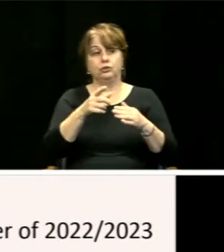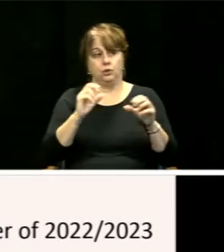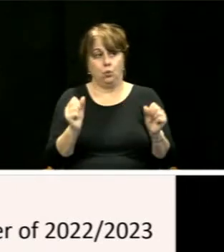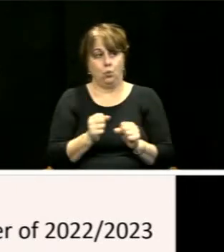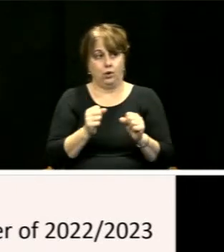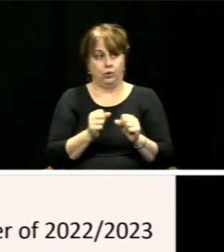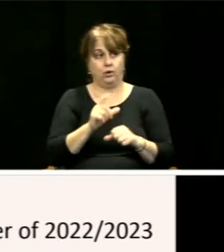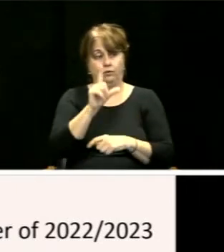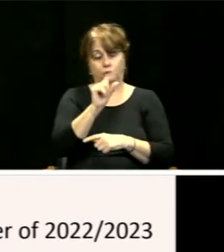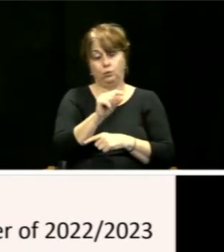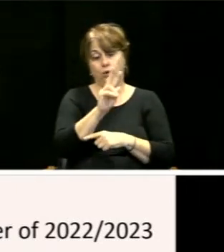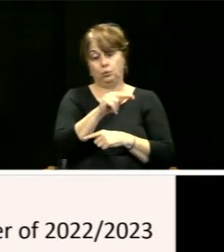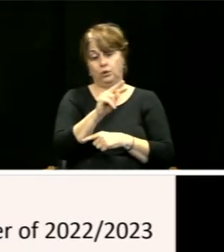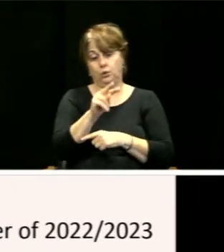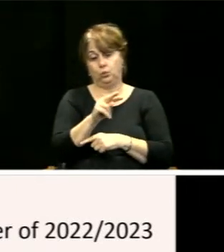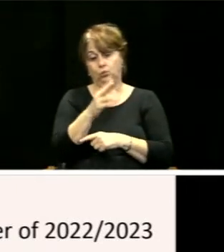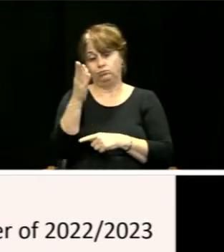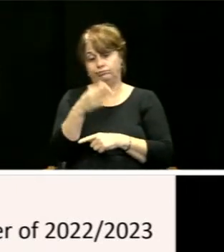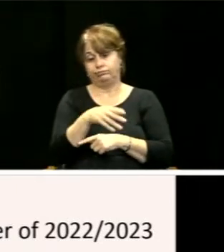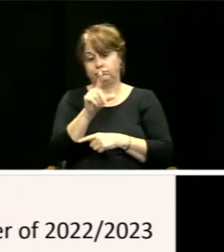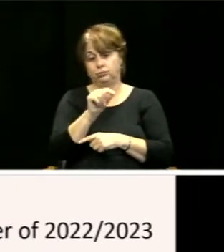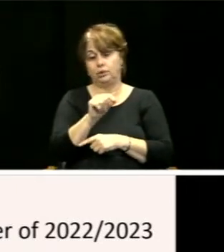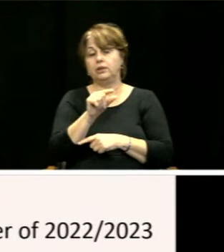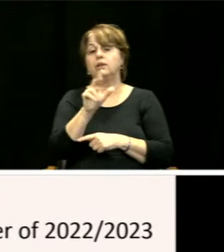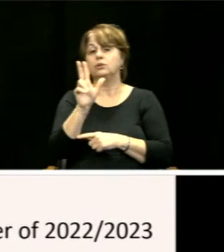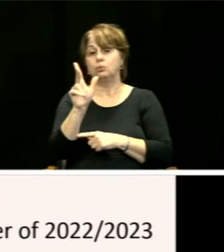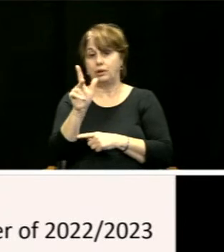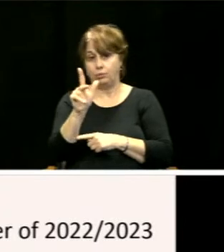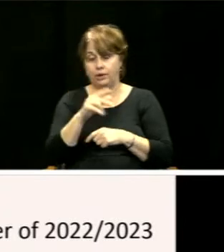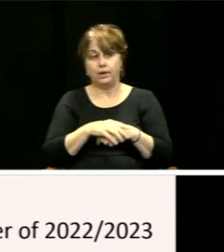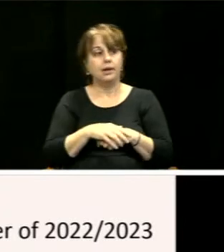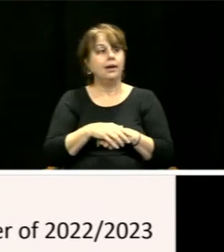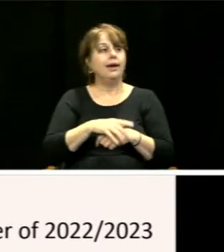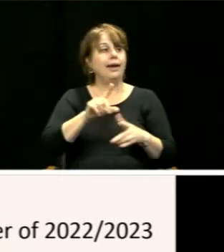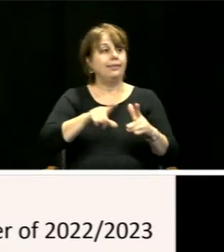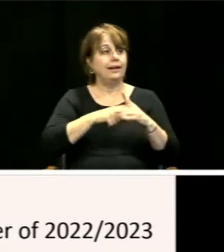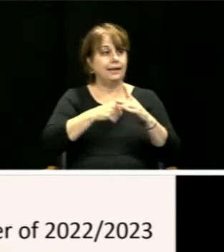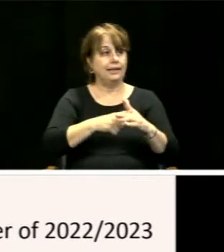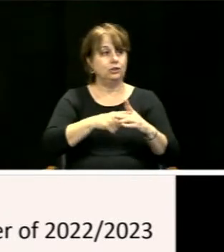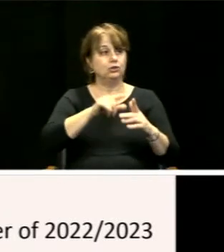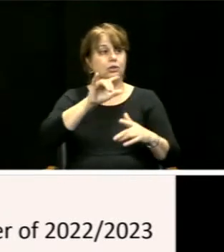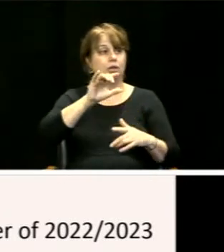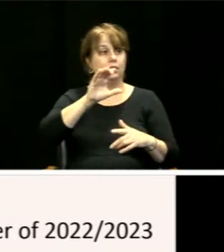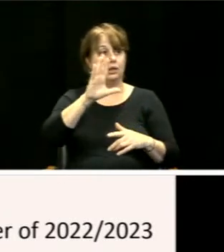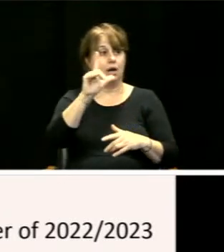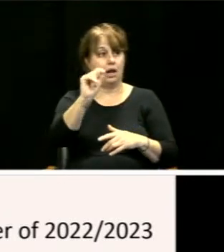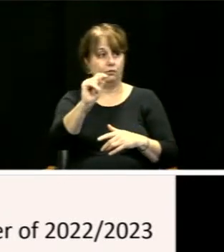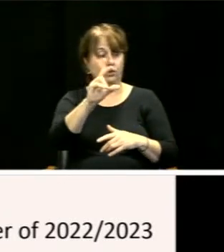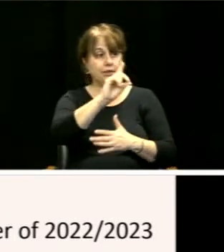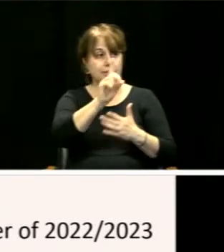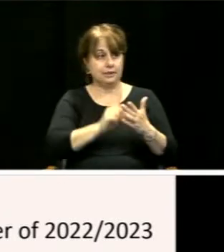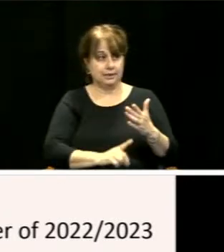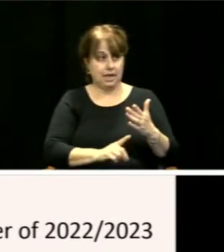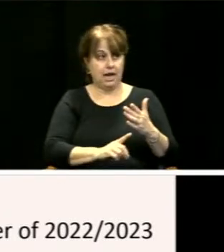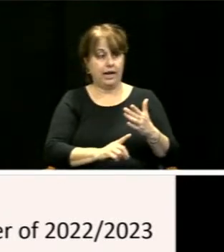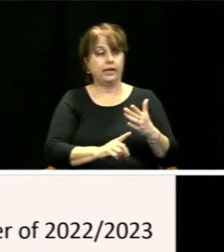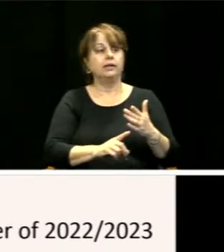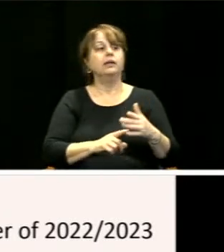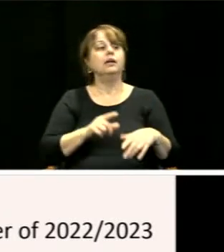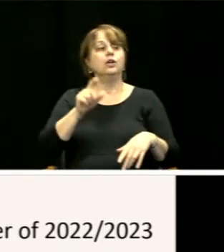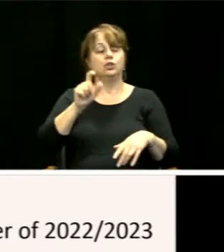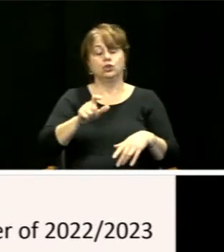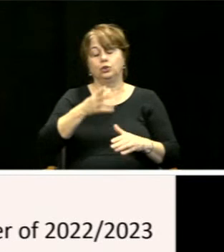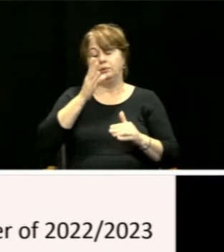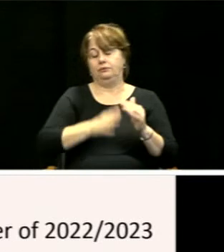winter of 2022-23. And then the initial culvert design for 4 of the 5 culverts should be finished in the winter